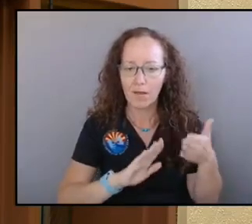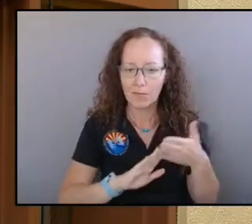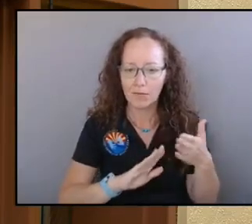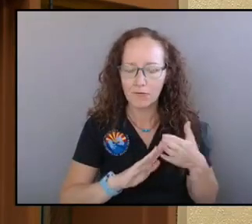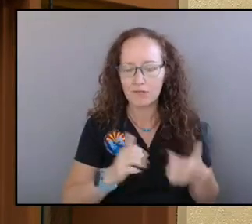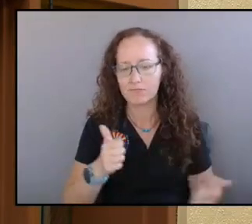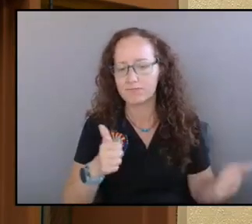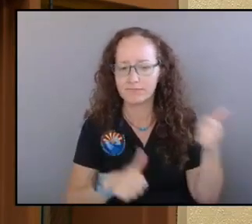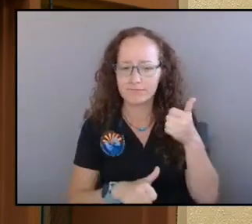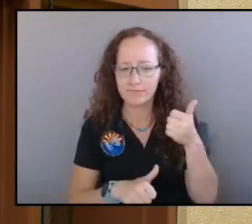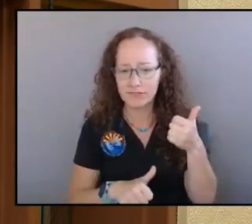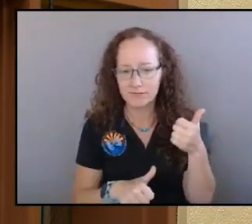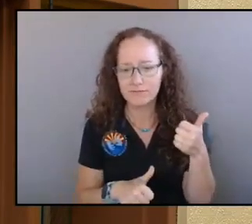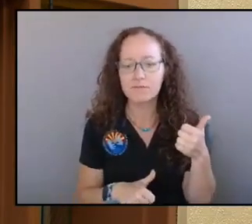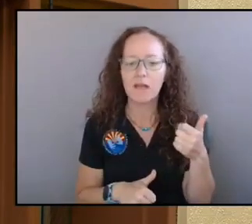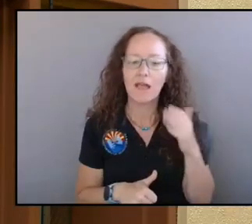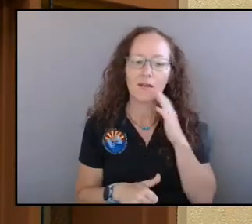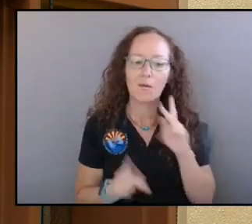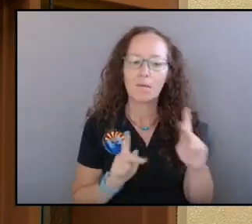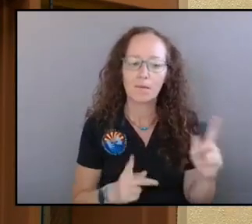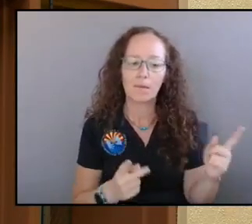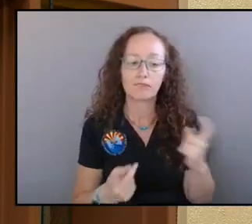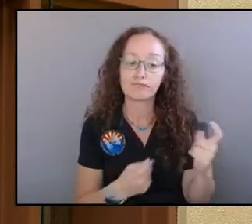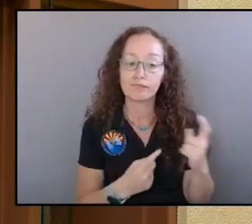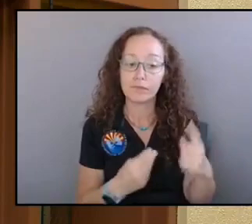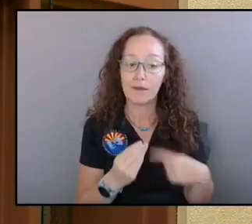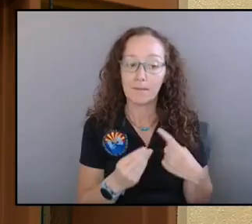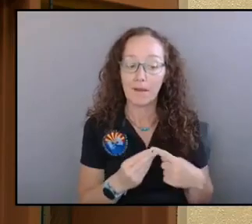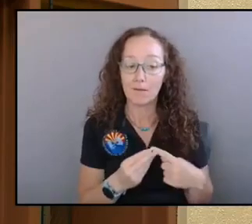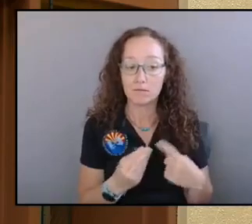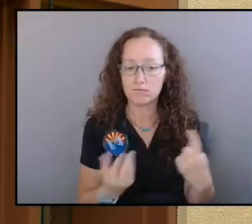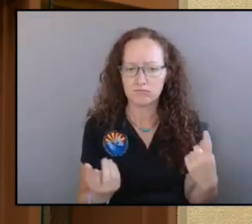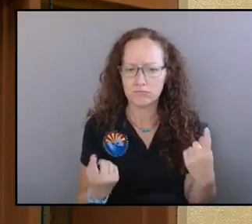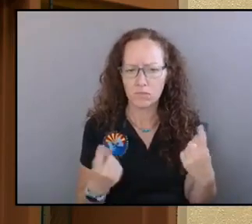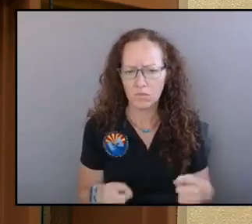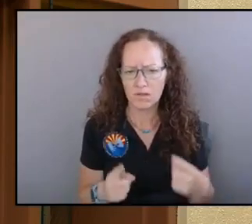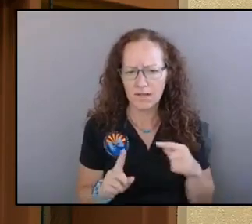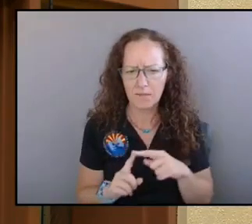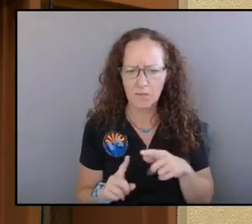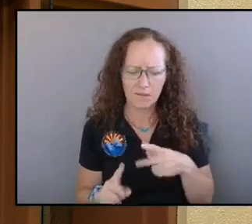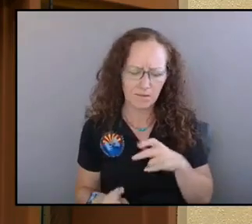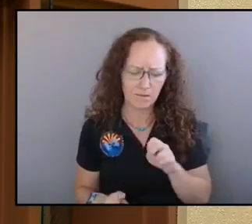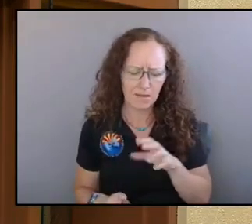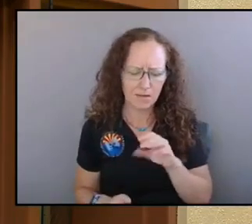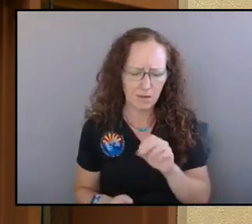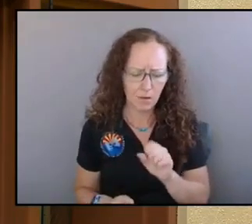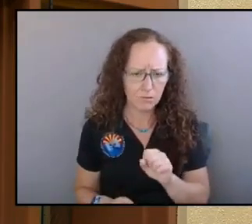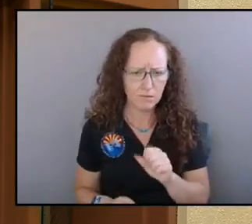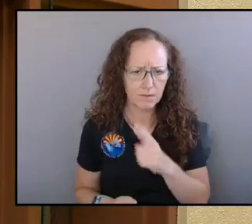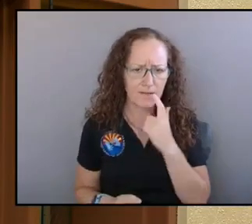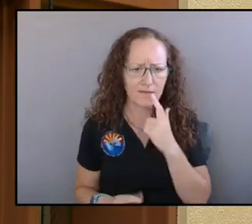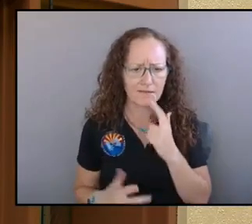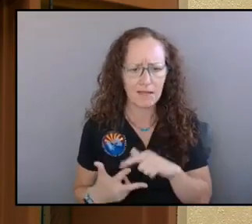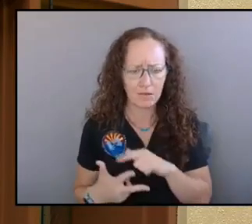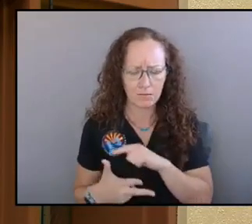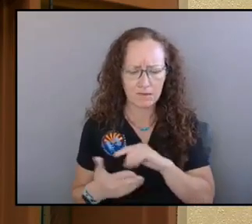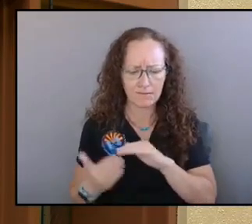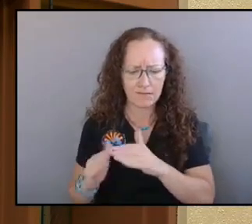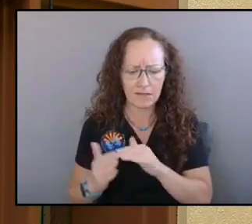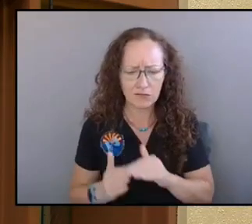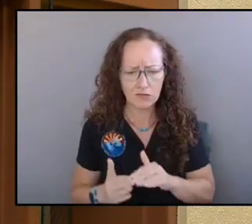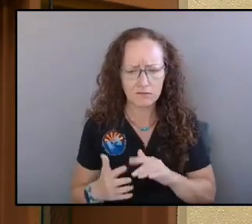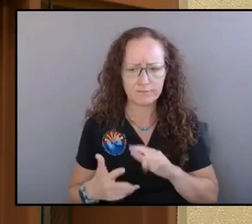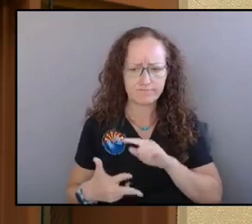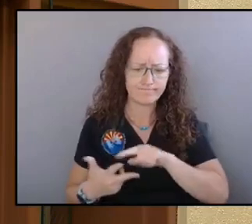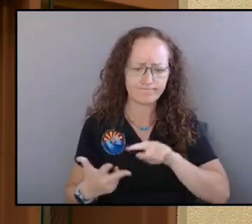know there's been some questions about what is exactly happening in the Pecos area with the status of the villages and what's being done to protect